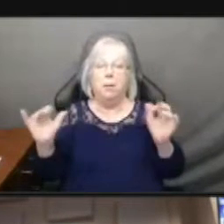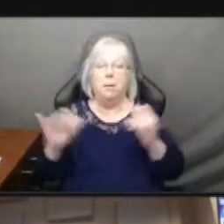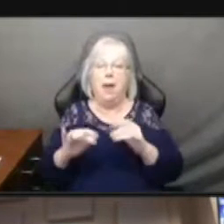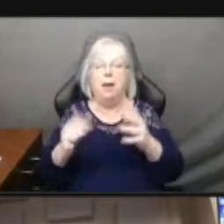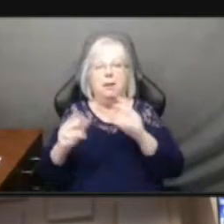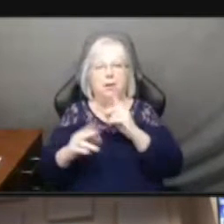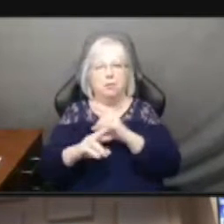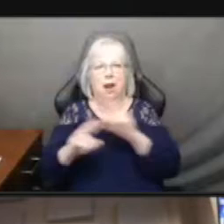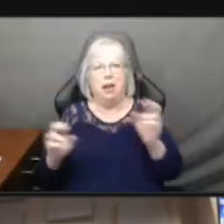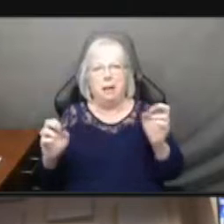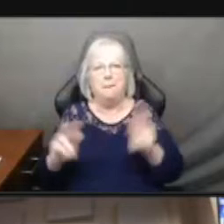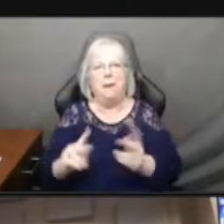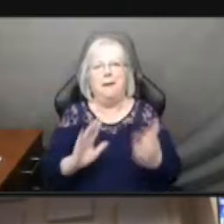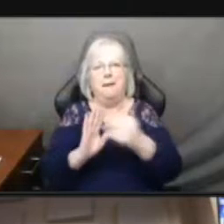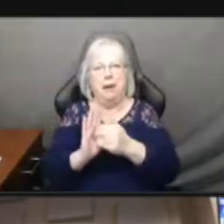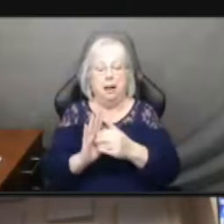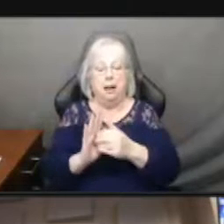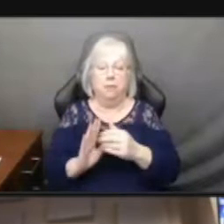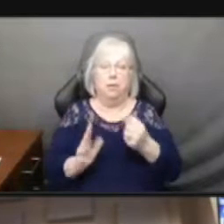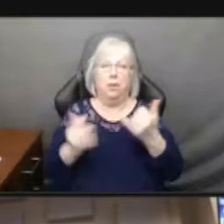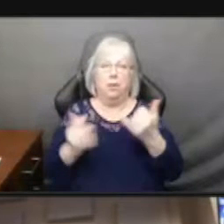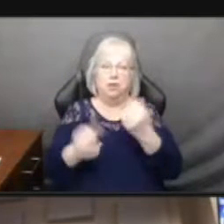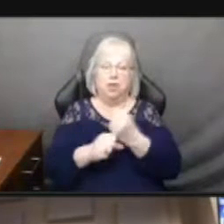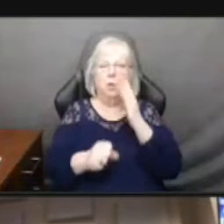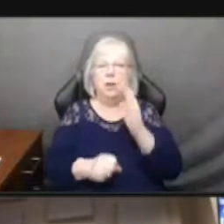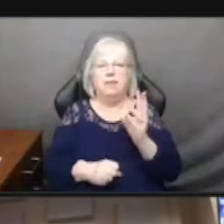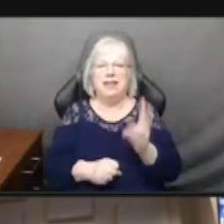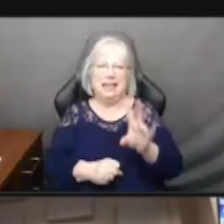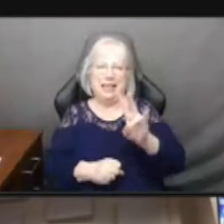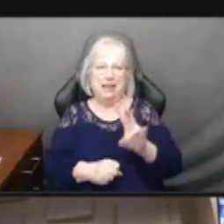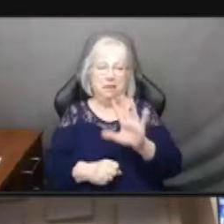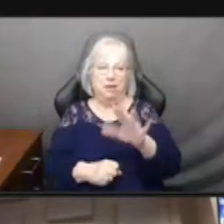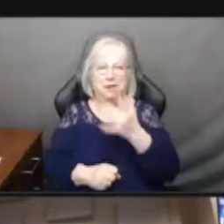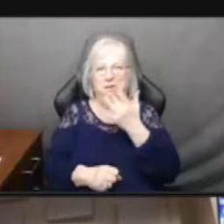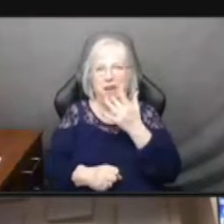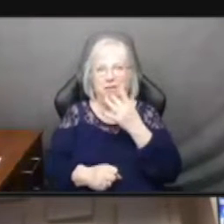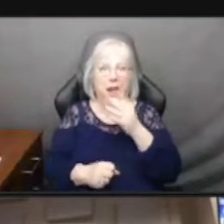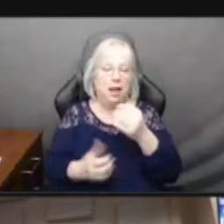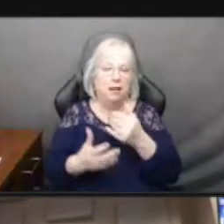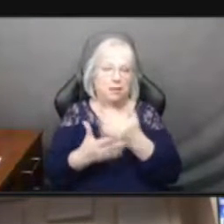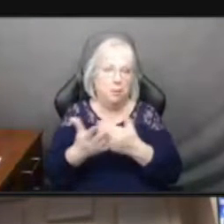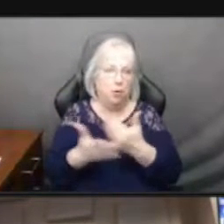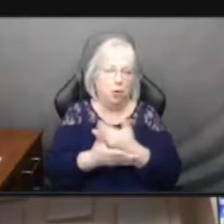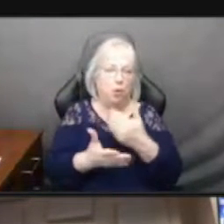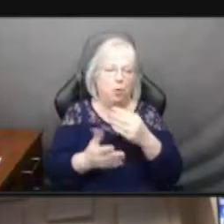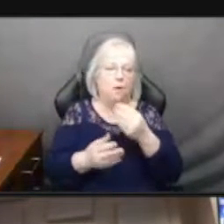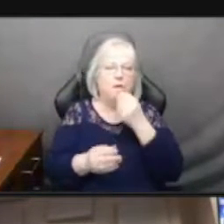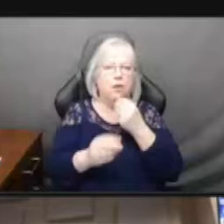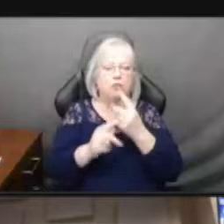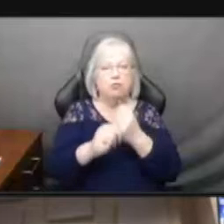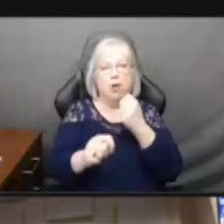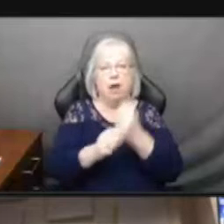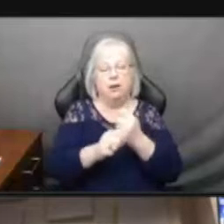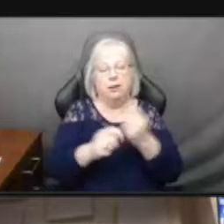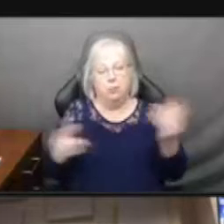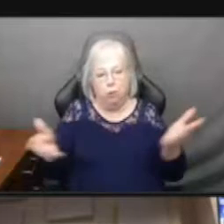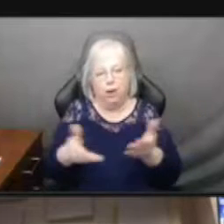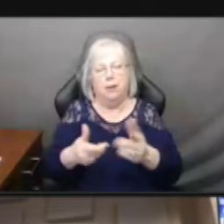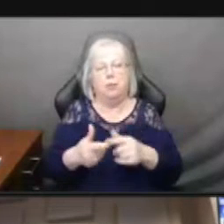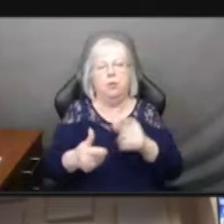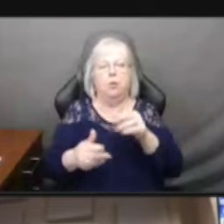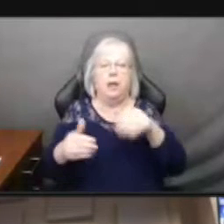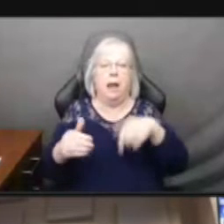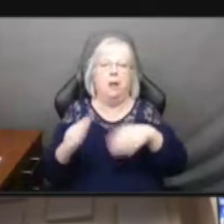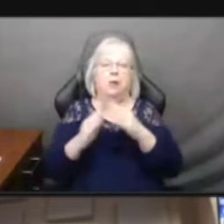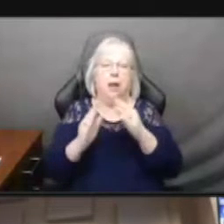again. So this year we're going to bring 67 of your favorites and some new food trucks to downtown. And we